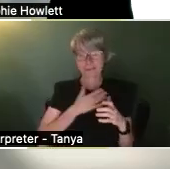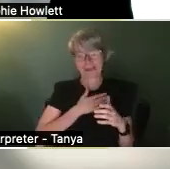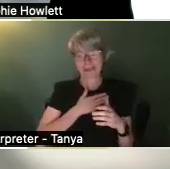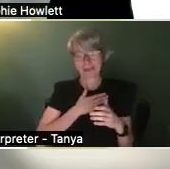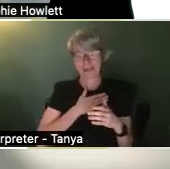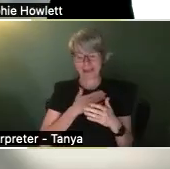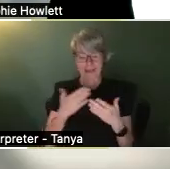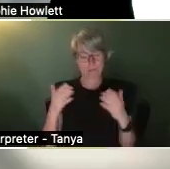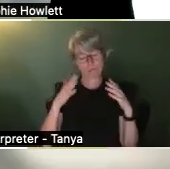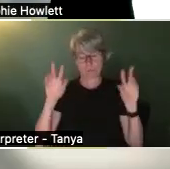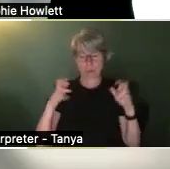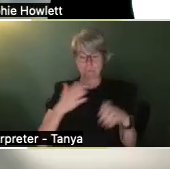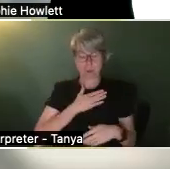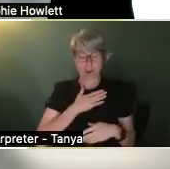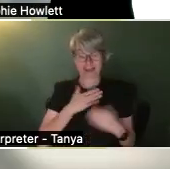cards.